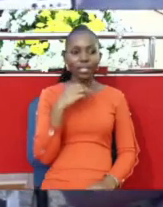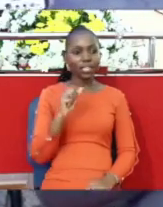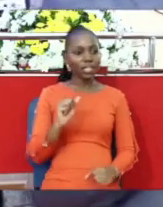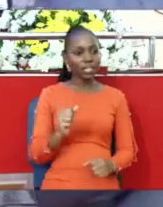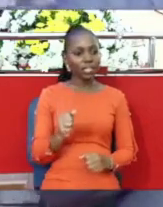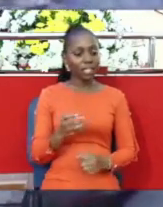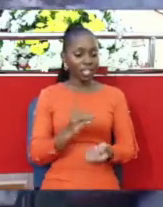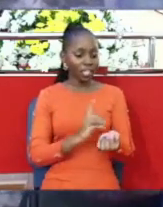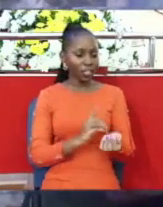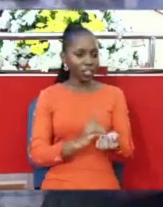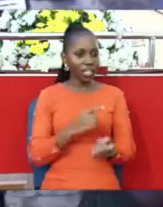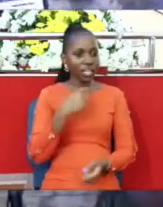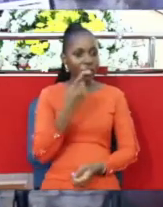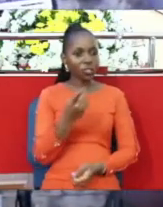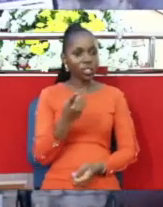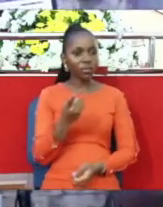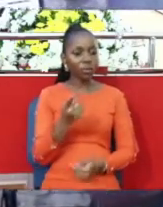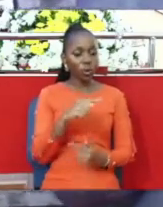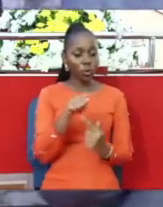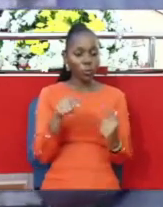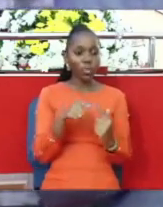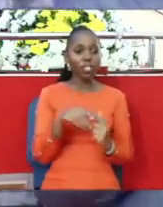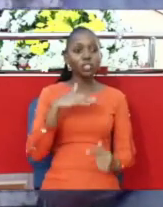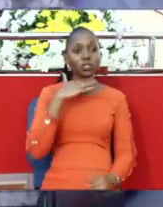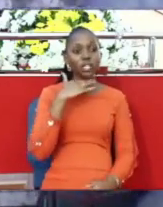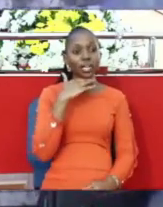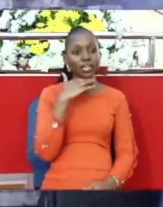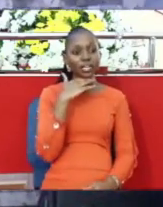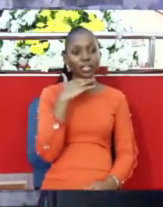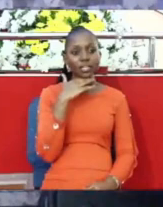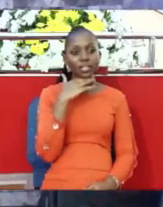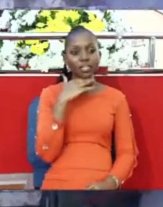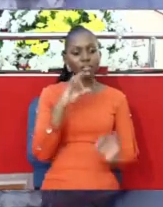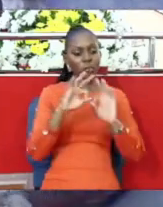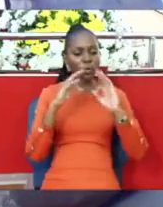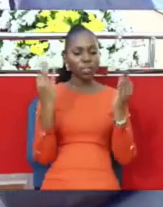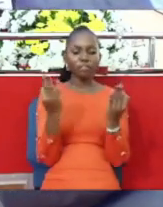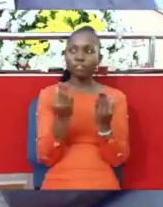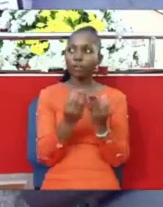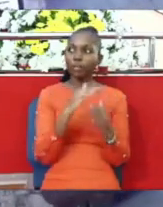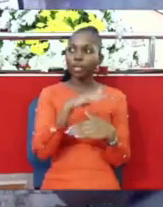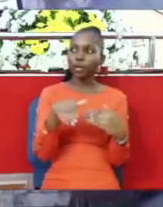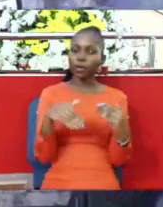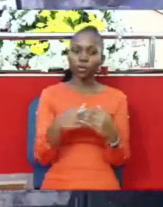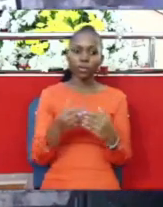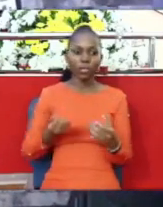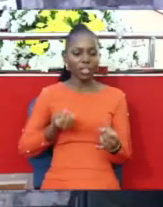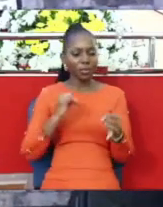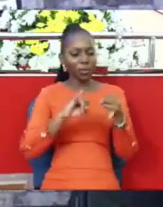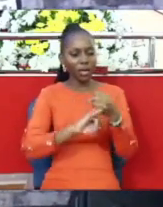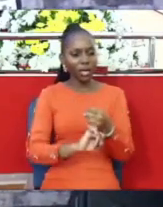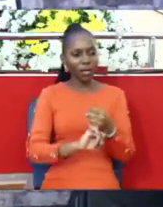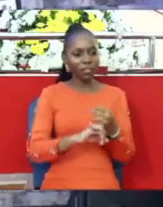akawa atokeza inchi ambazo karibu kukufa, daktari anakuambia siku yako. So the whole family, the wife, the children and